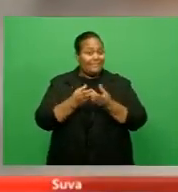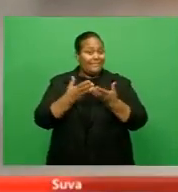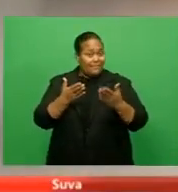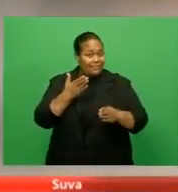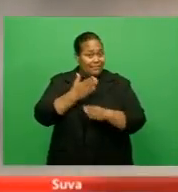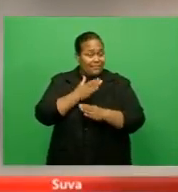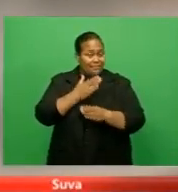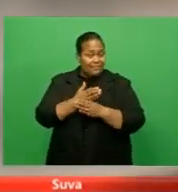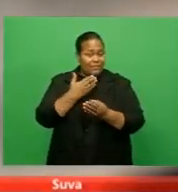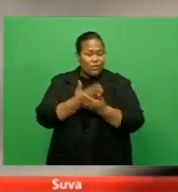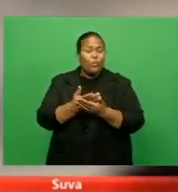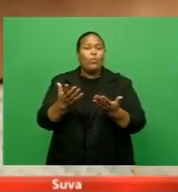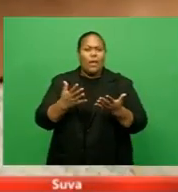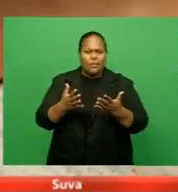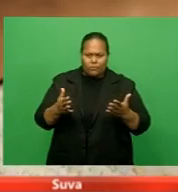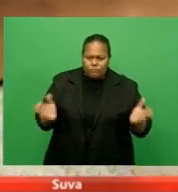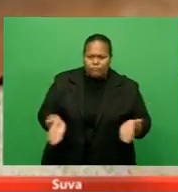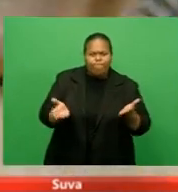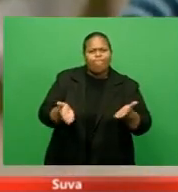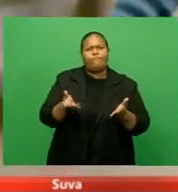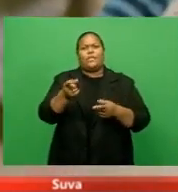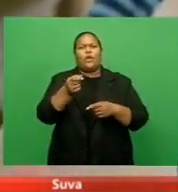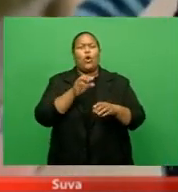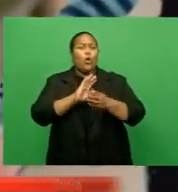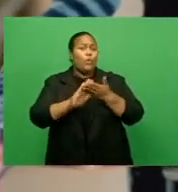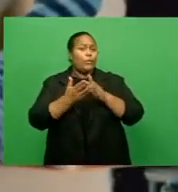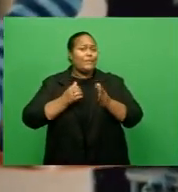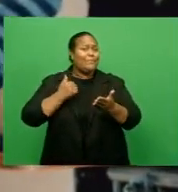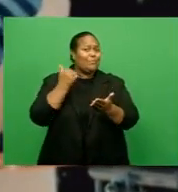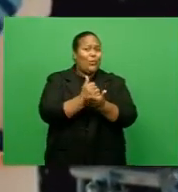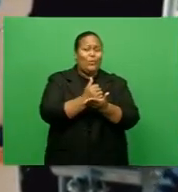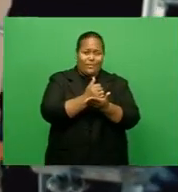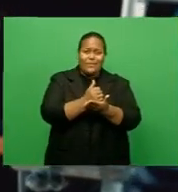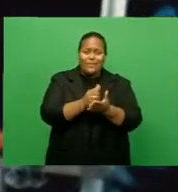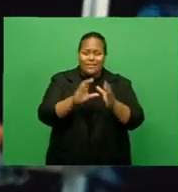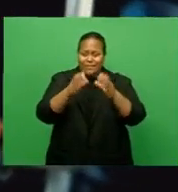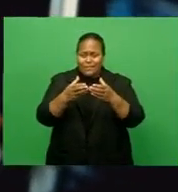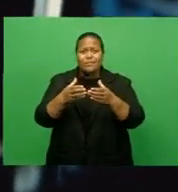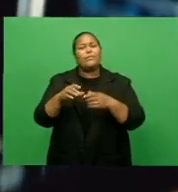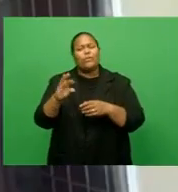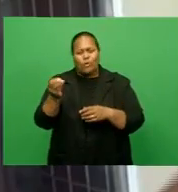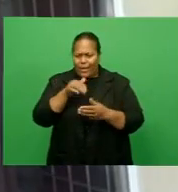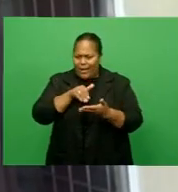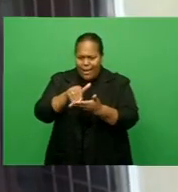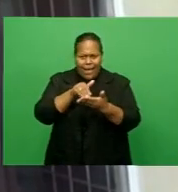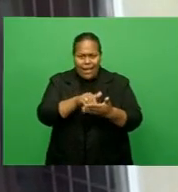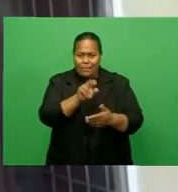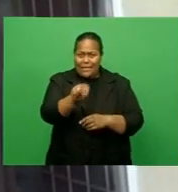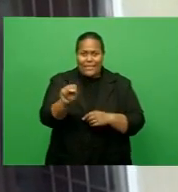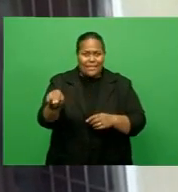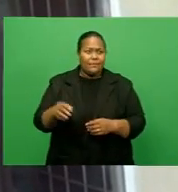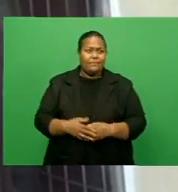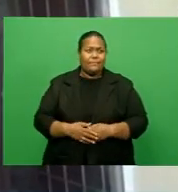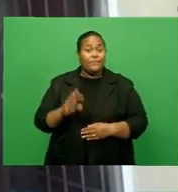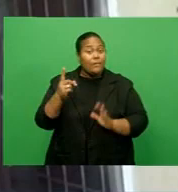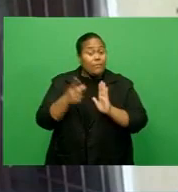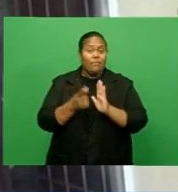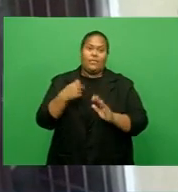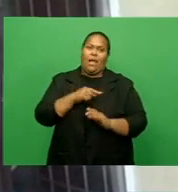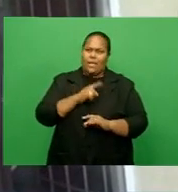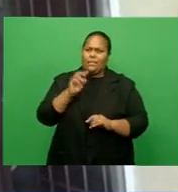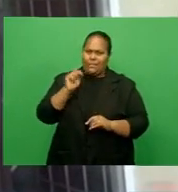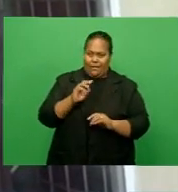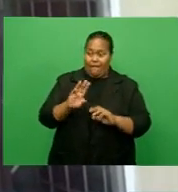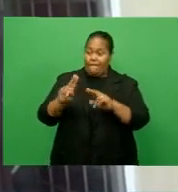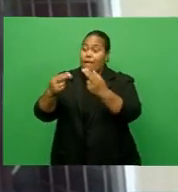on ramping up its community support network to help those in need. Sometimes getting the families to agree for us to come there,